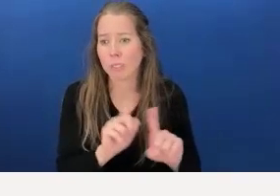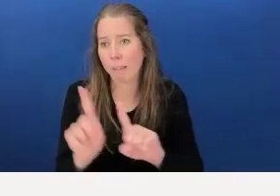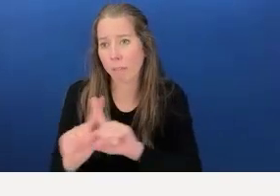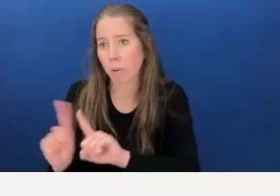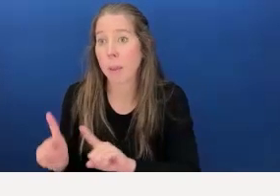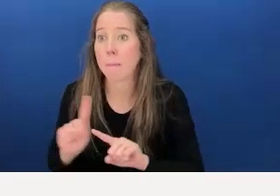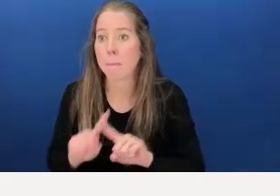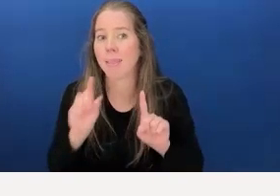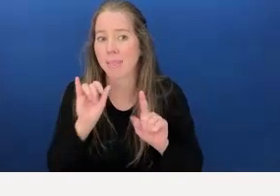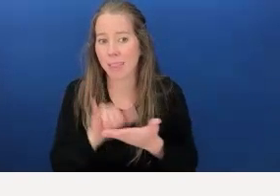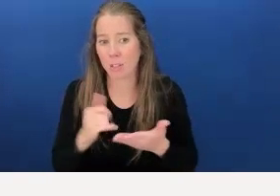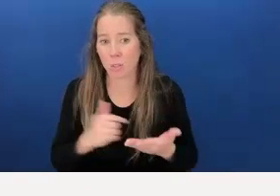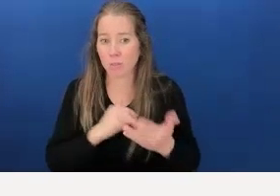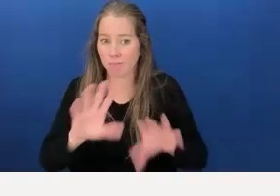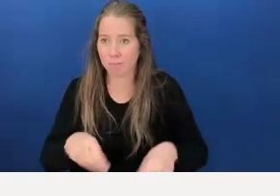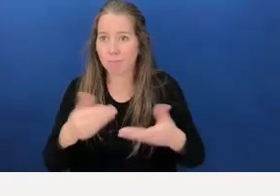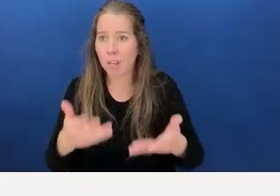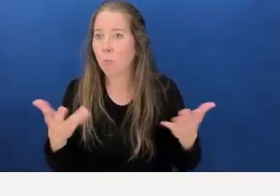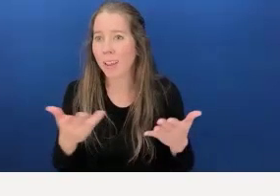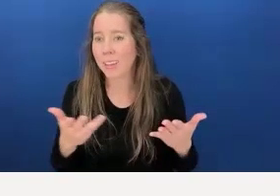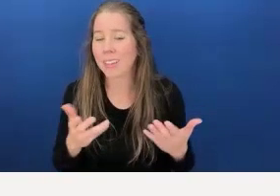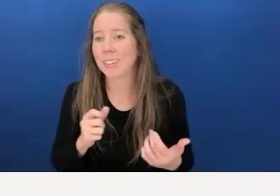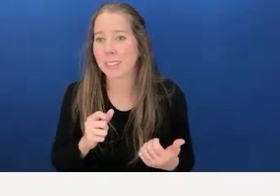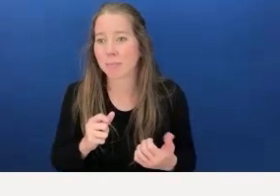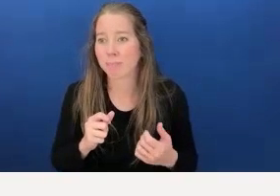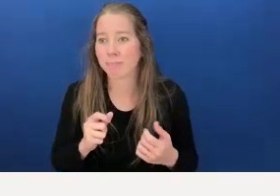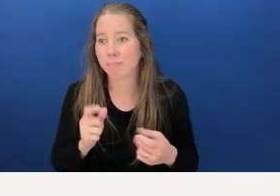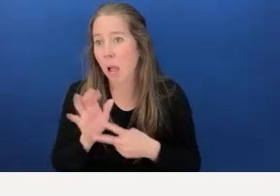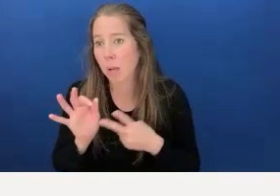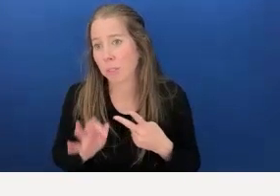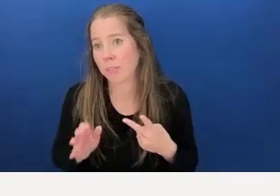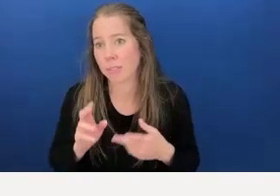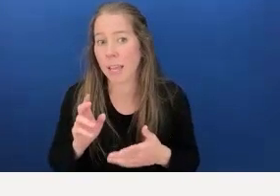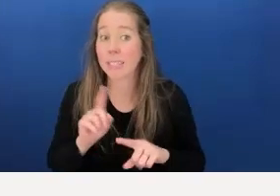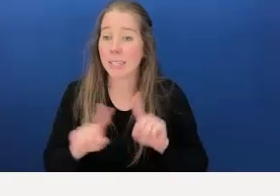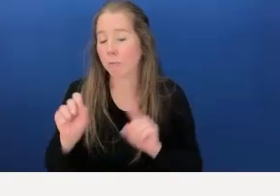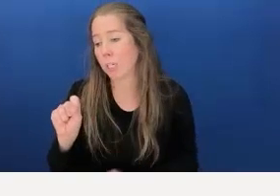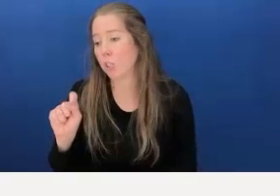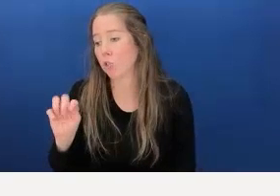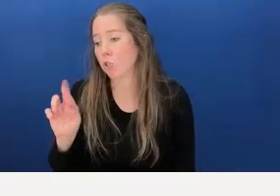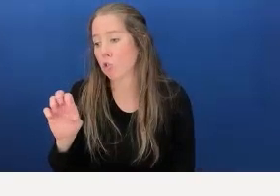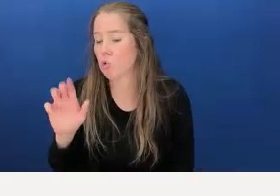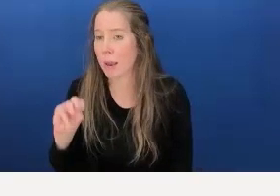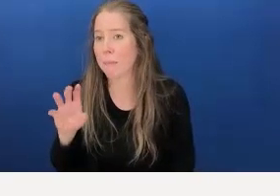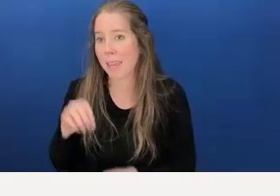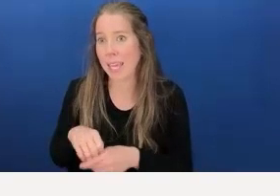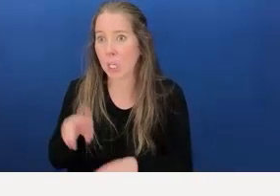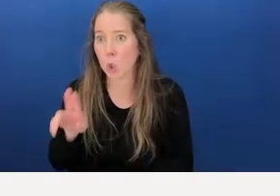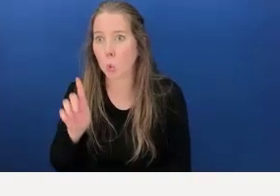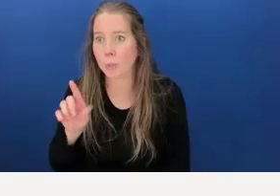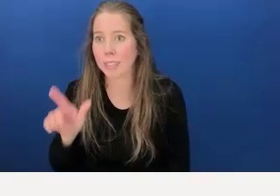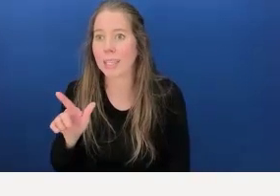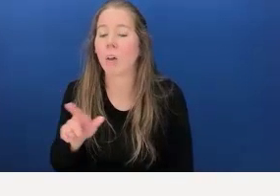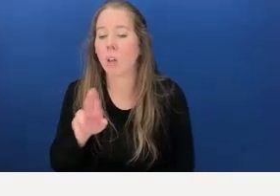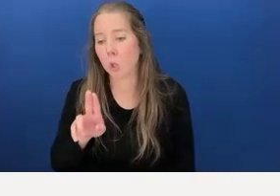folks is a different stream. That's what they call it in UDL. Is if you can present content in at least 2